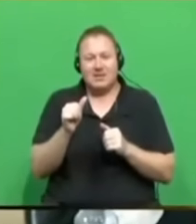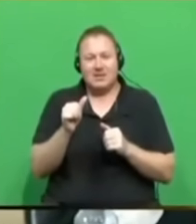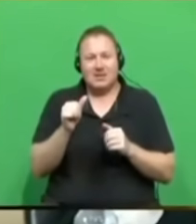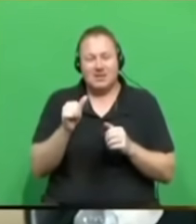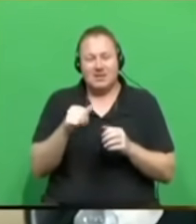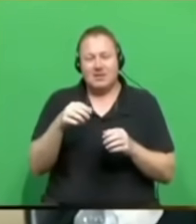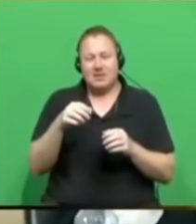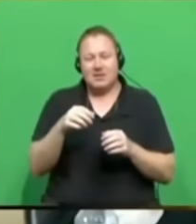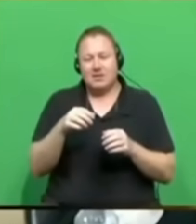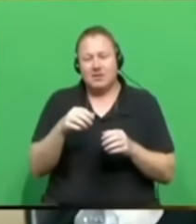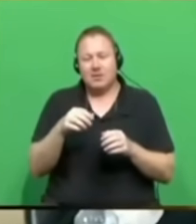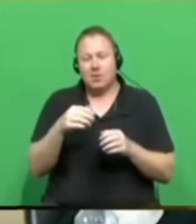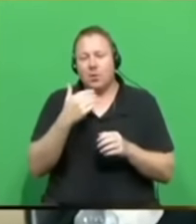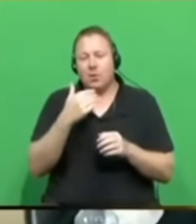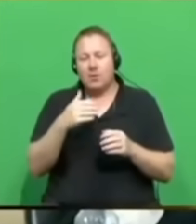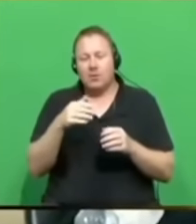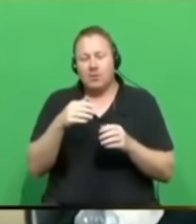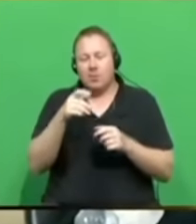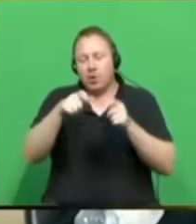it.